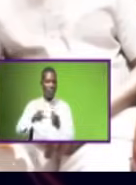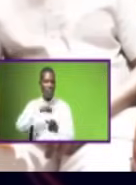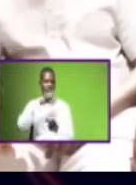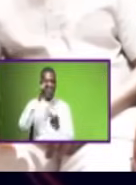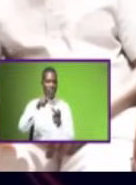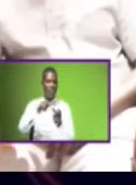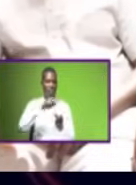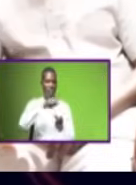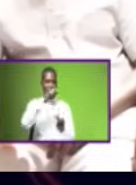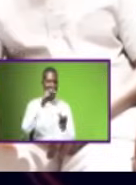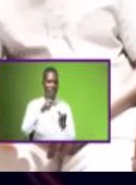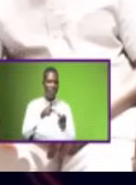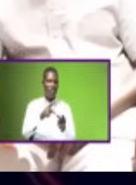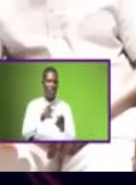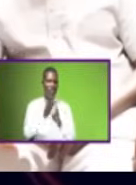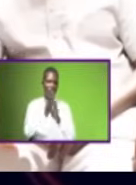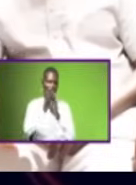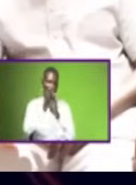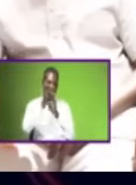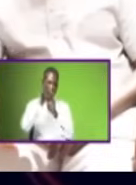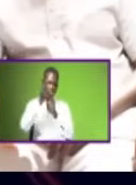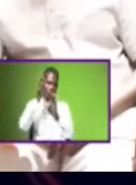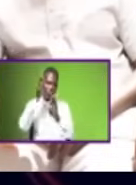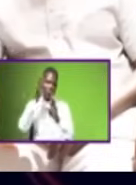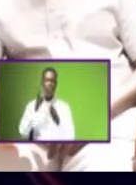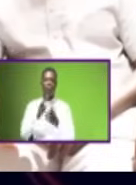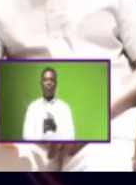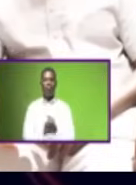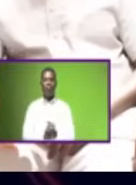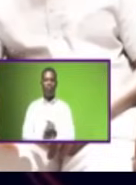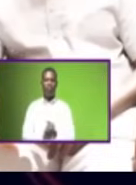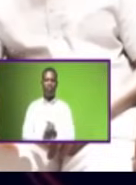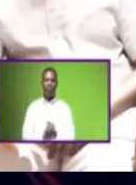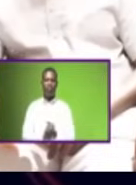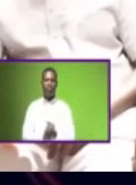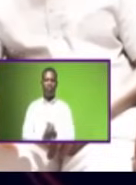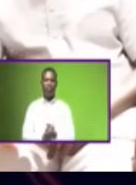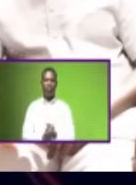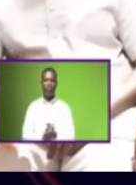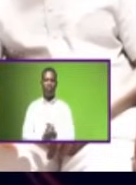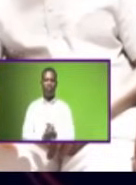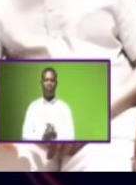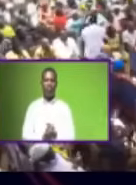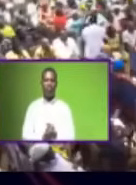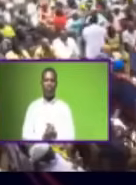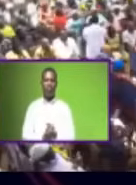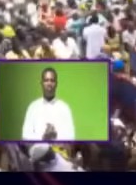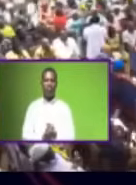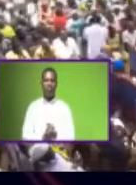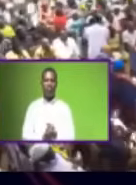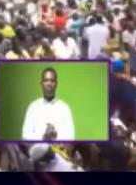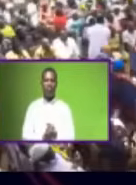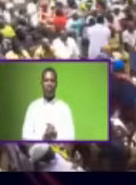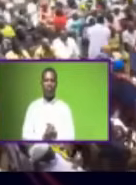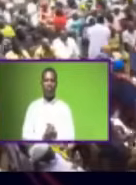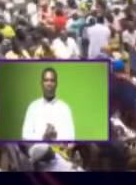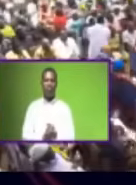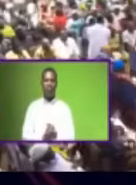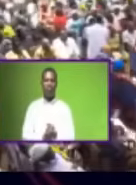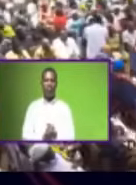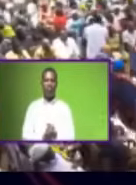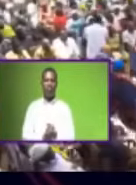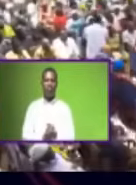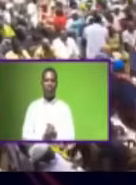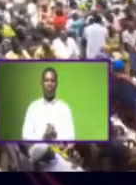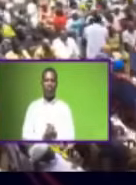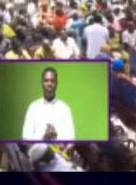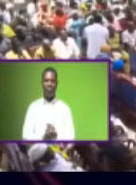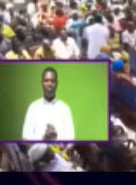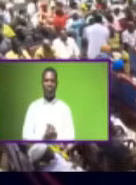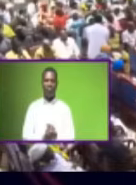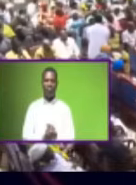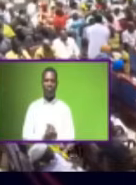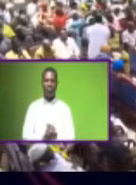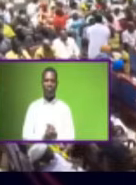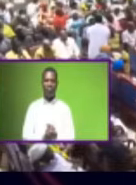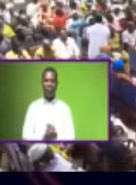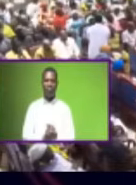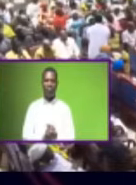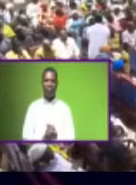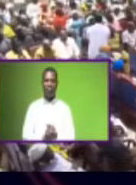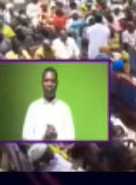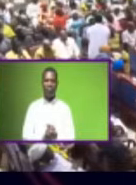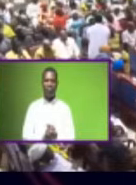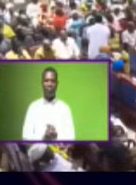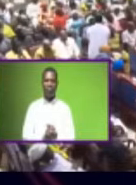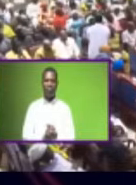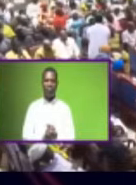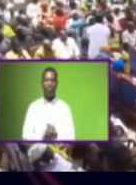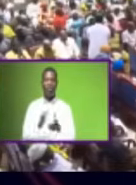and you appreciate that everything is in line and everything is in accordance to the scripture. The Bible not